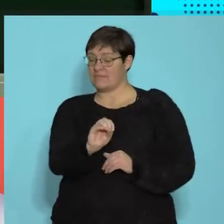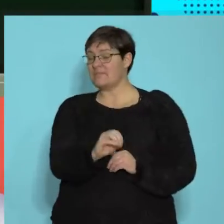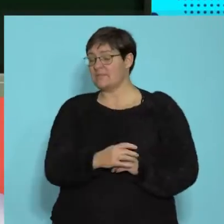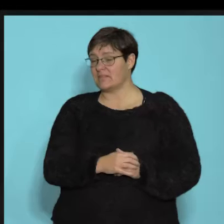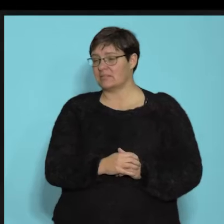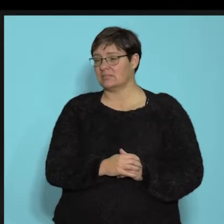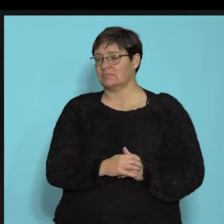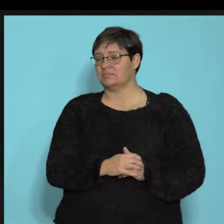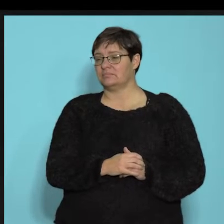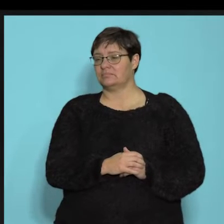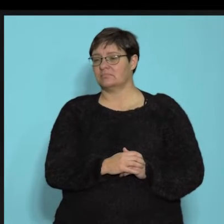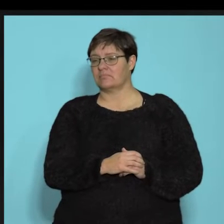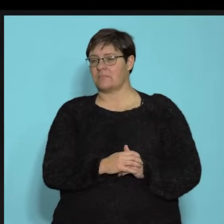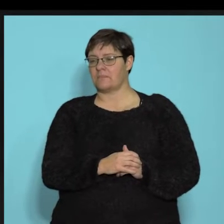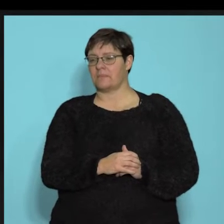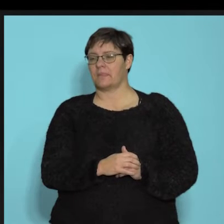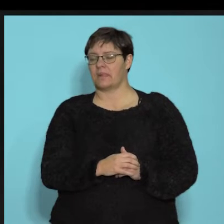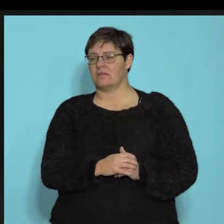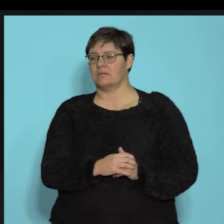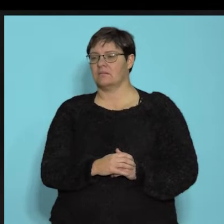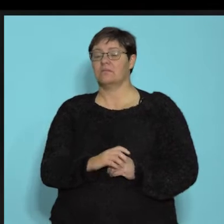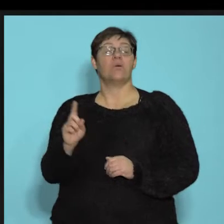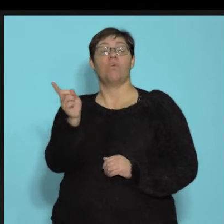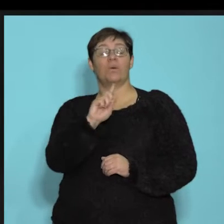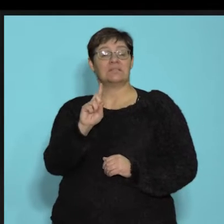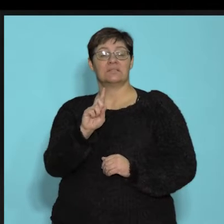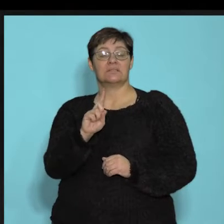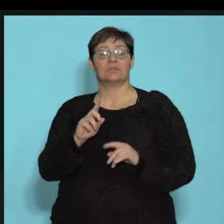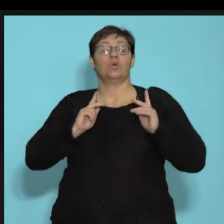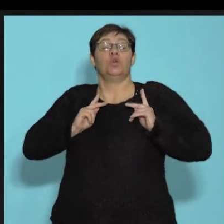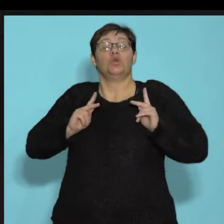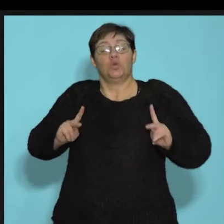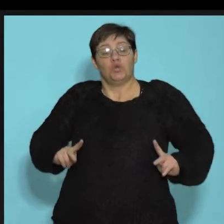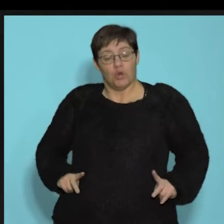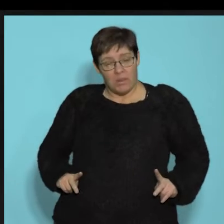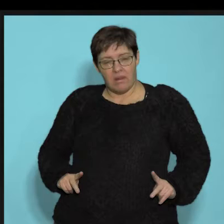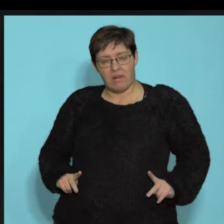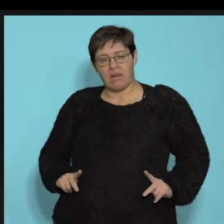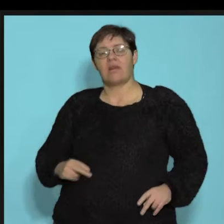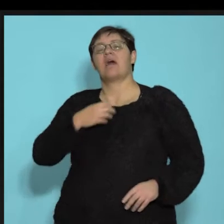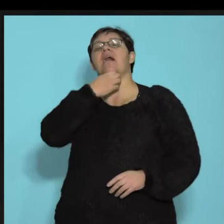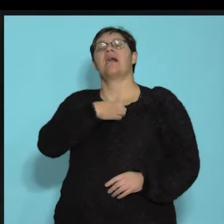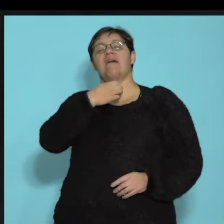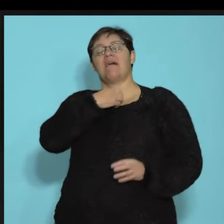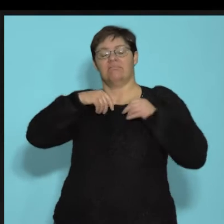question that they asked. Now, they said here, what parts of the human air passage do